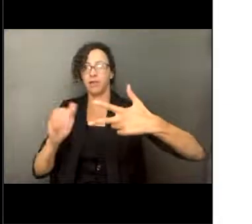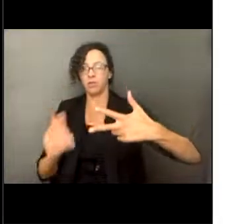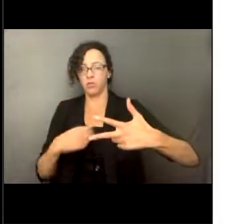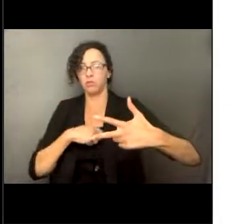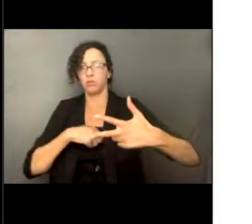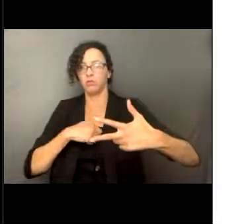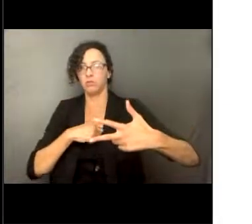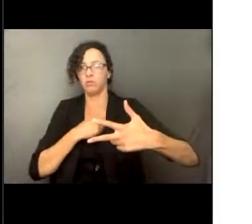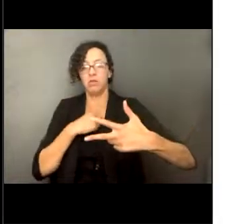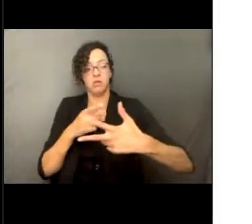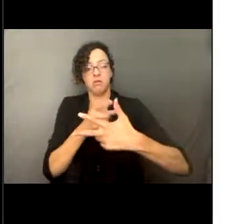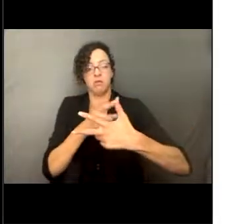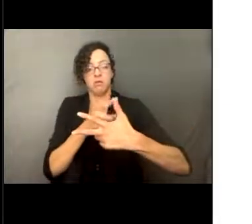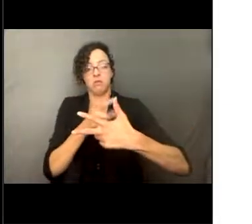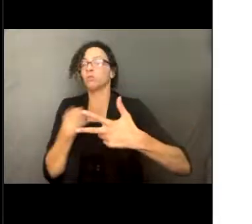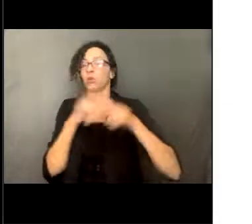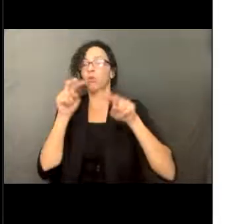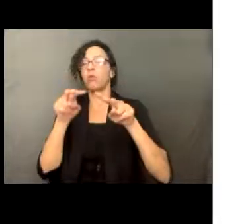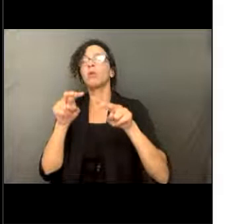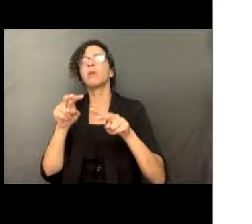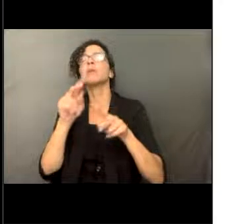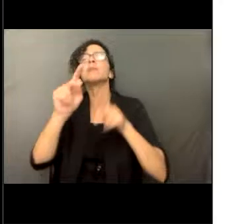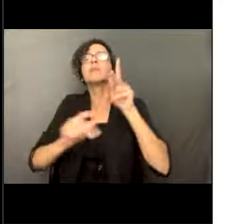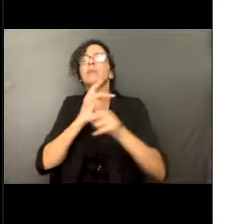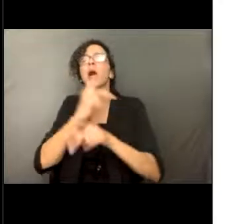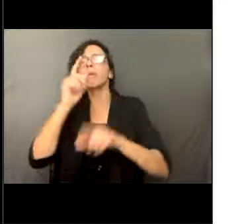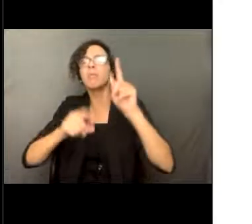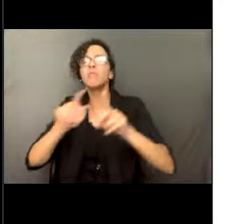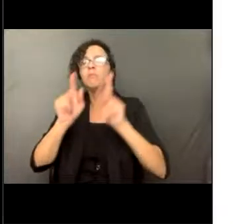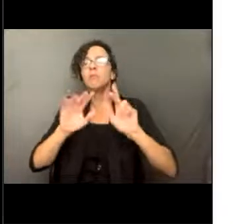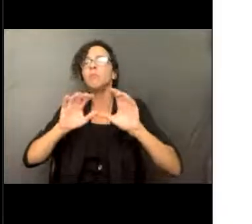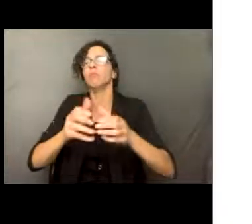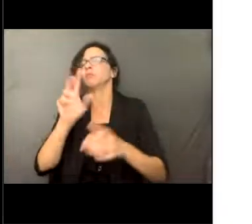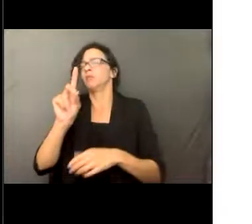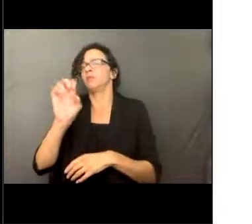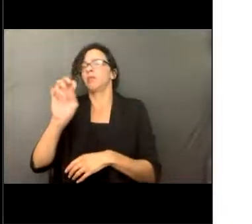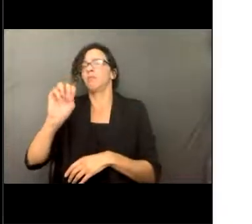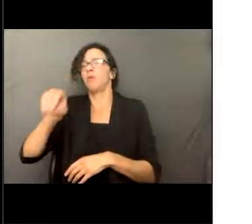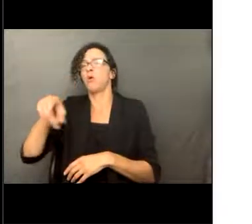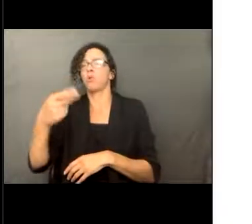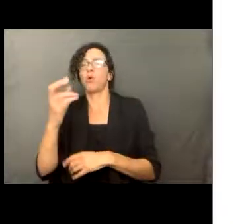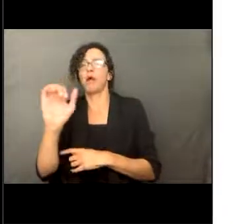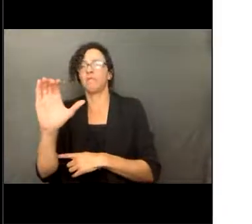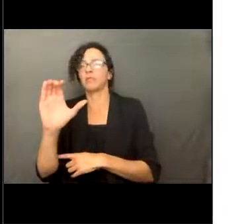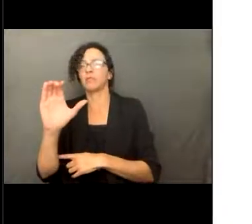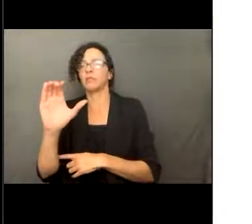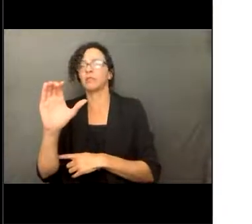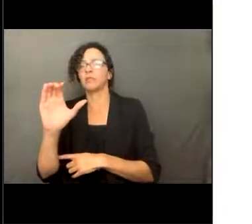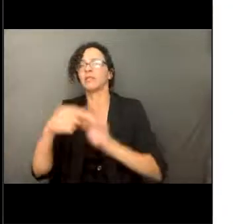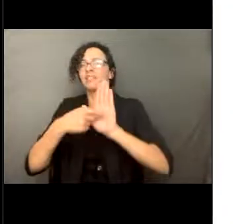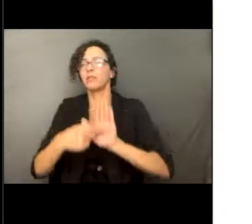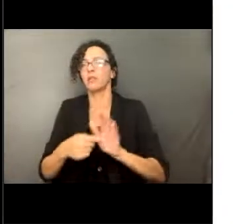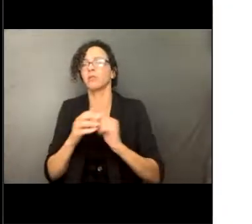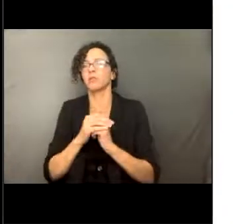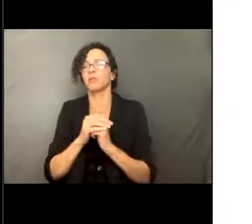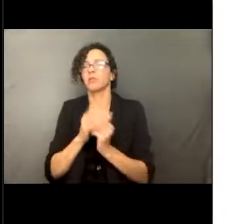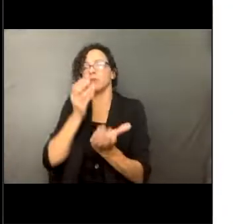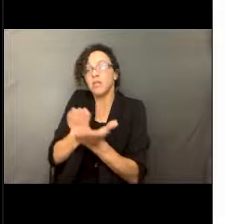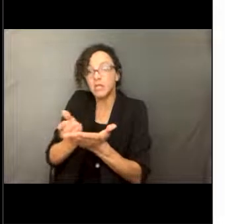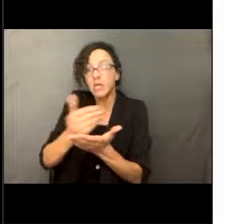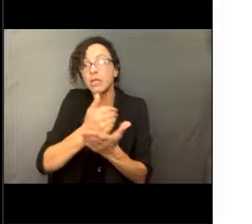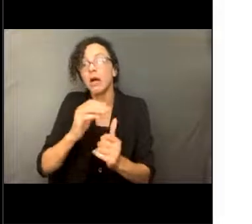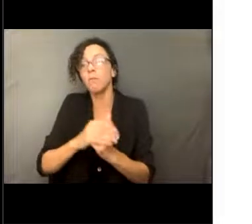demographic indicators, and there are 2 pieces to this. One, we're looking at income, and we're really basing this on AB